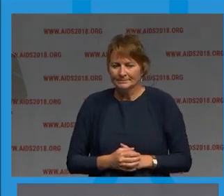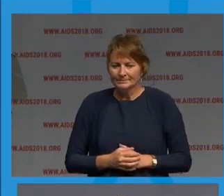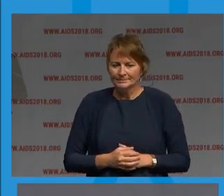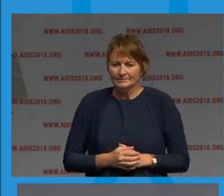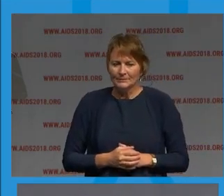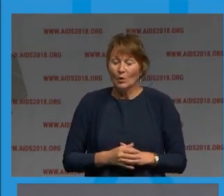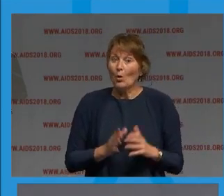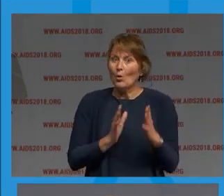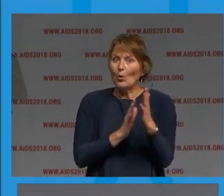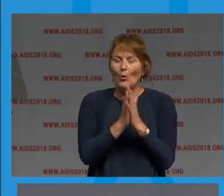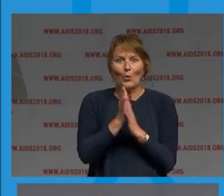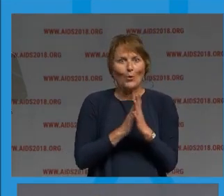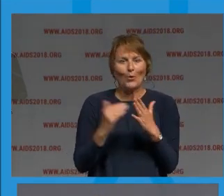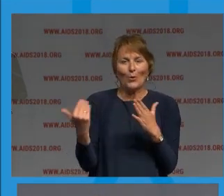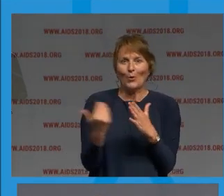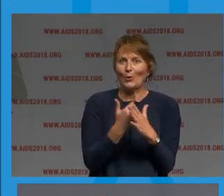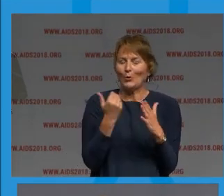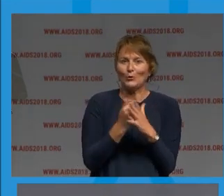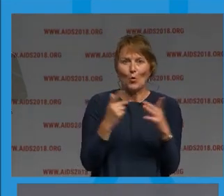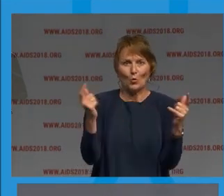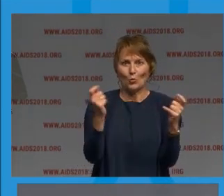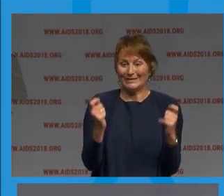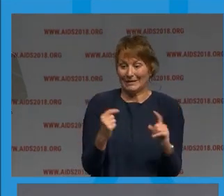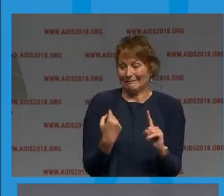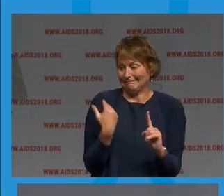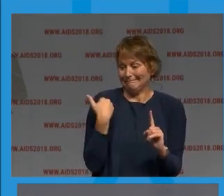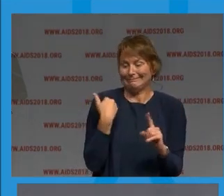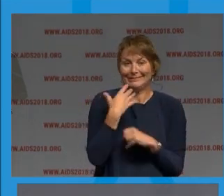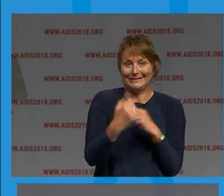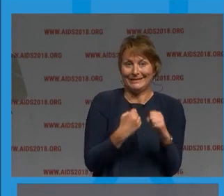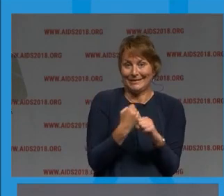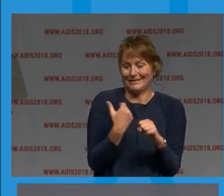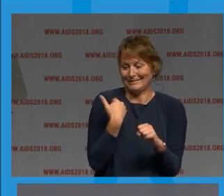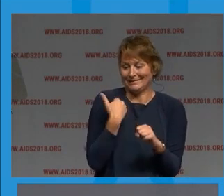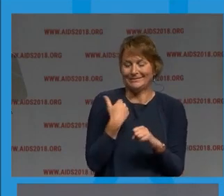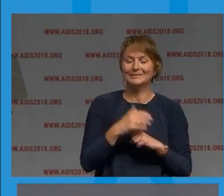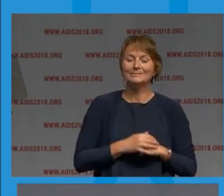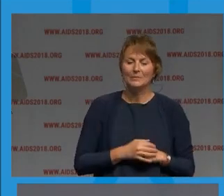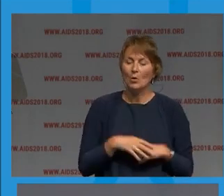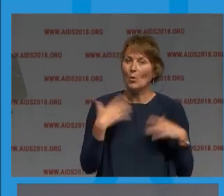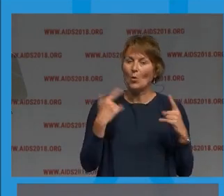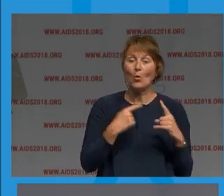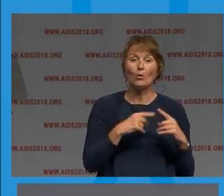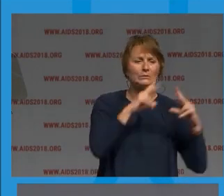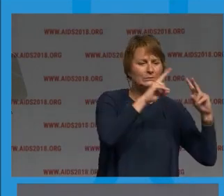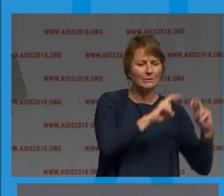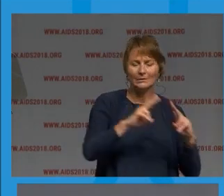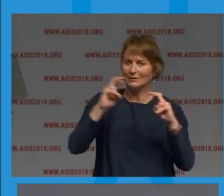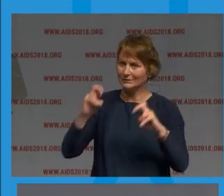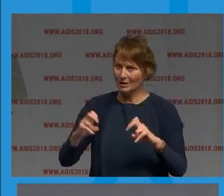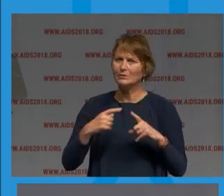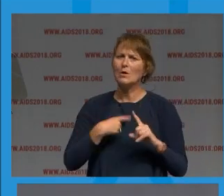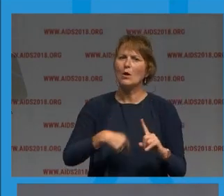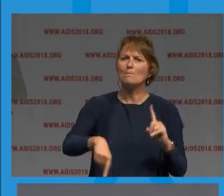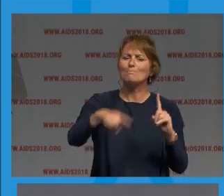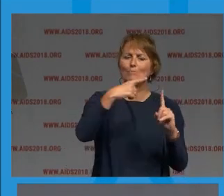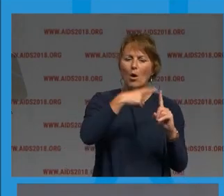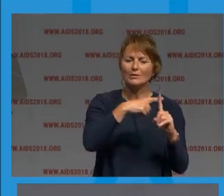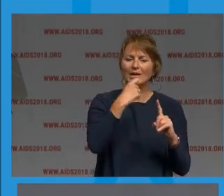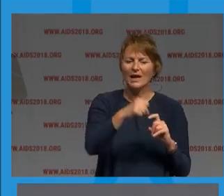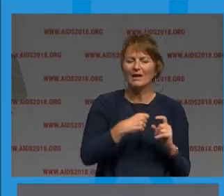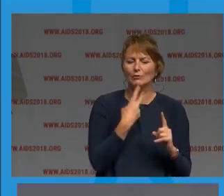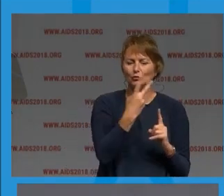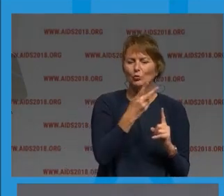Excited results were presented at CROI earlier this year from 2 studies that showed a positive effect of extended-release naltrexone on viral